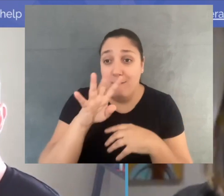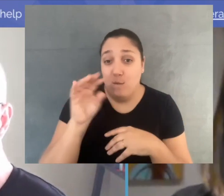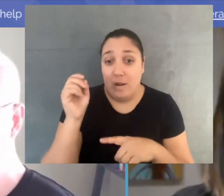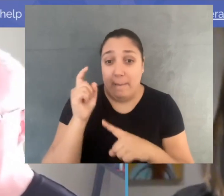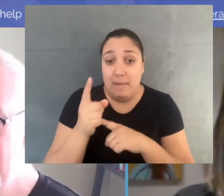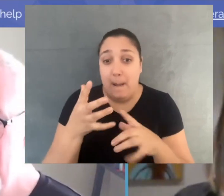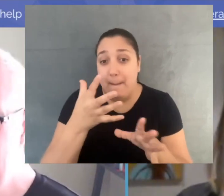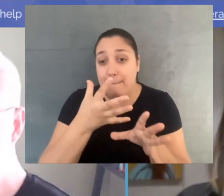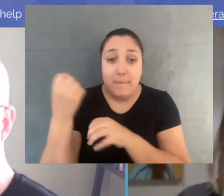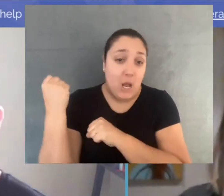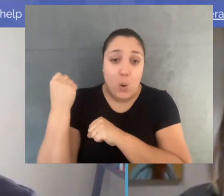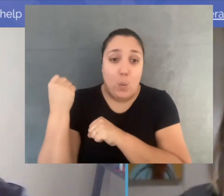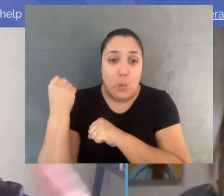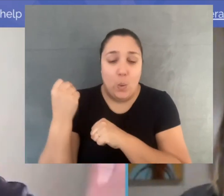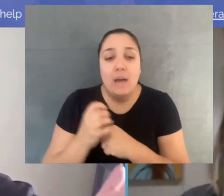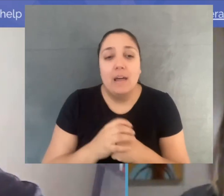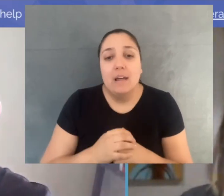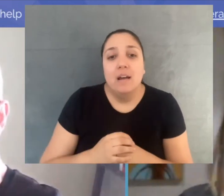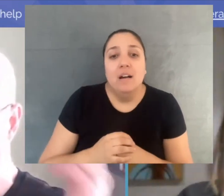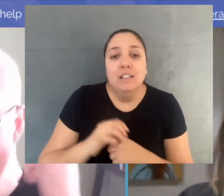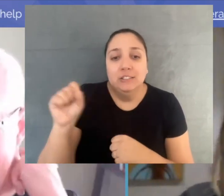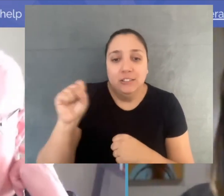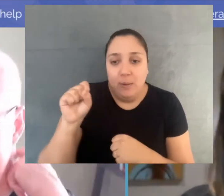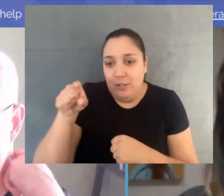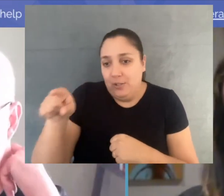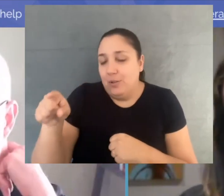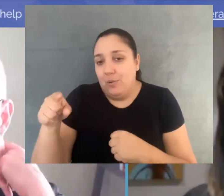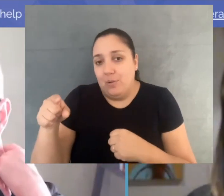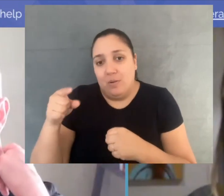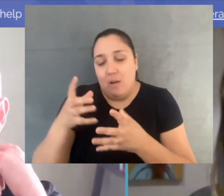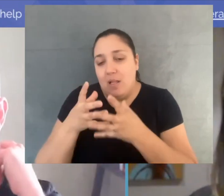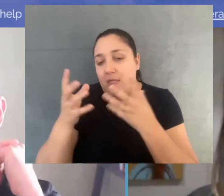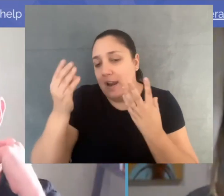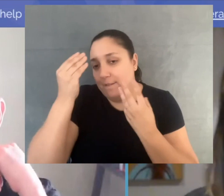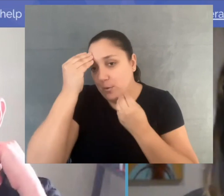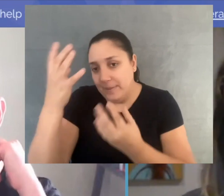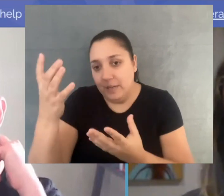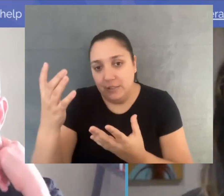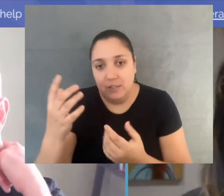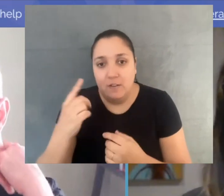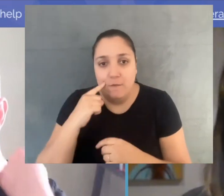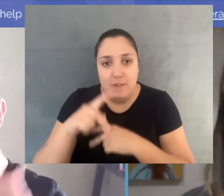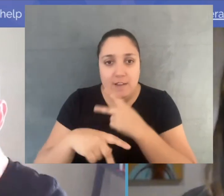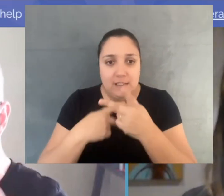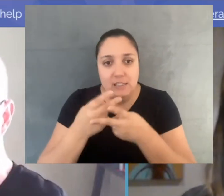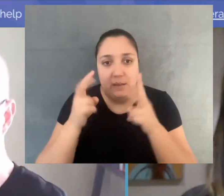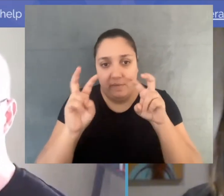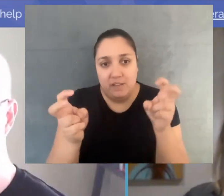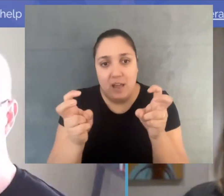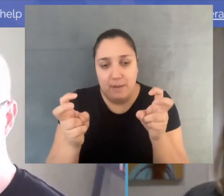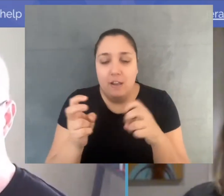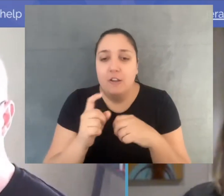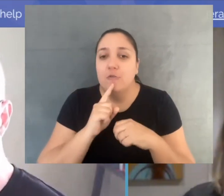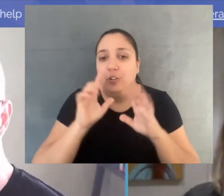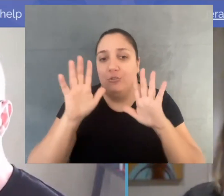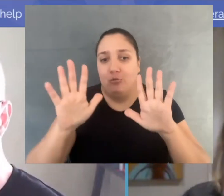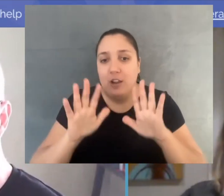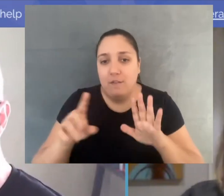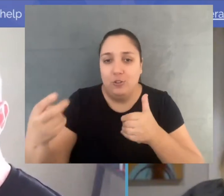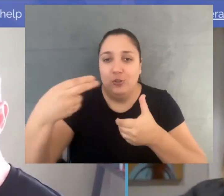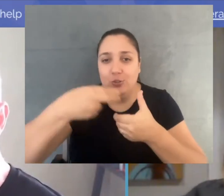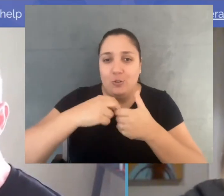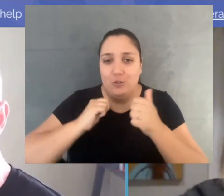Well, 40 minutes has gone by all too quickly for this conversation. And Shelby, you're a font of wisdom for these kinds